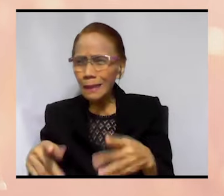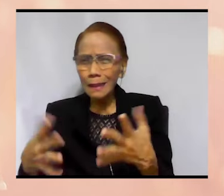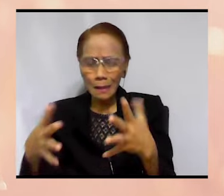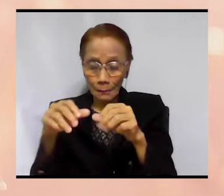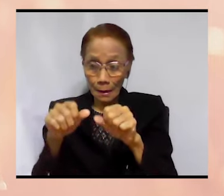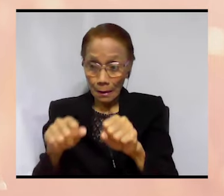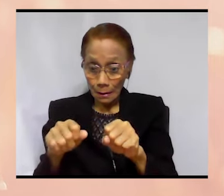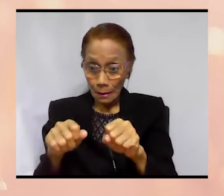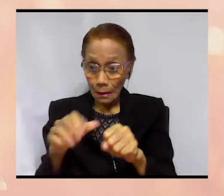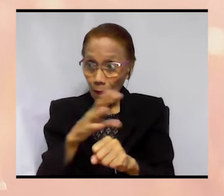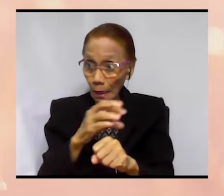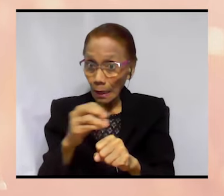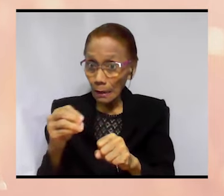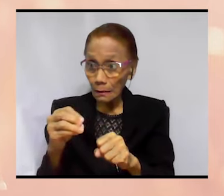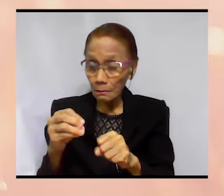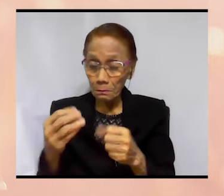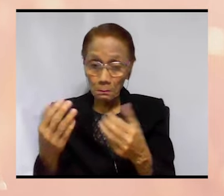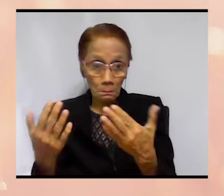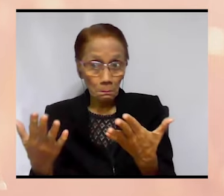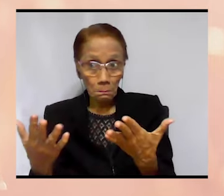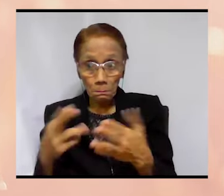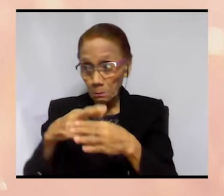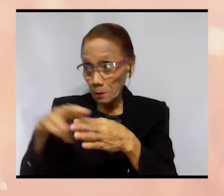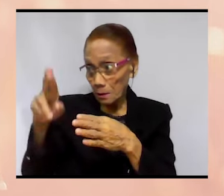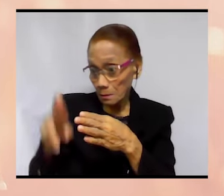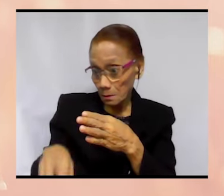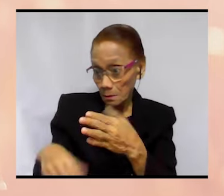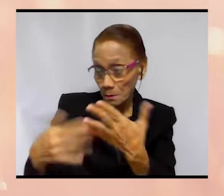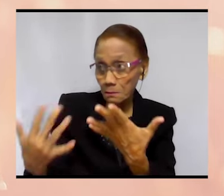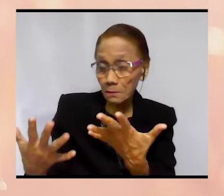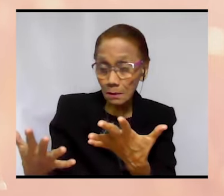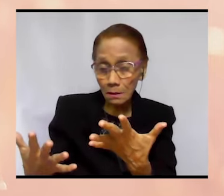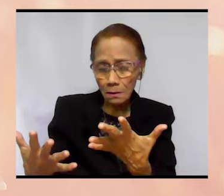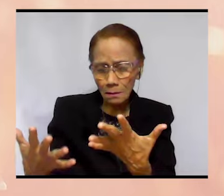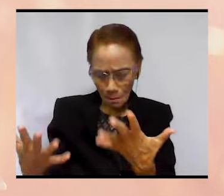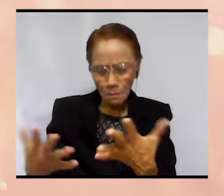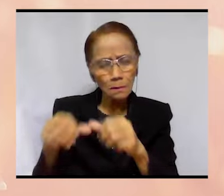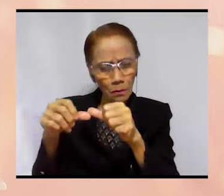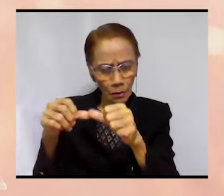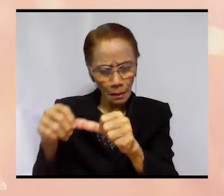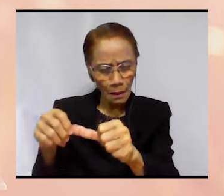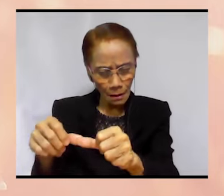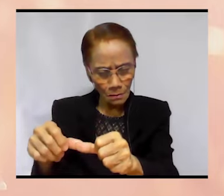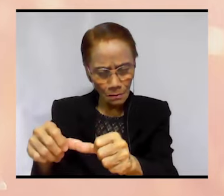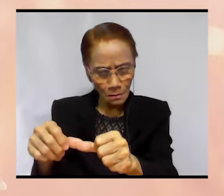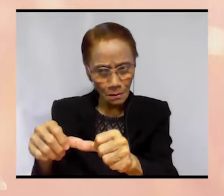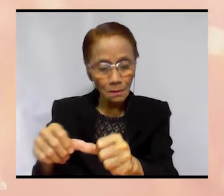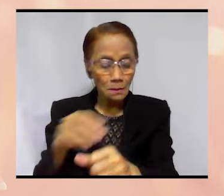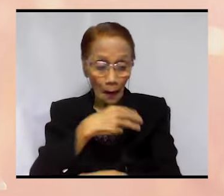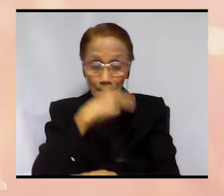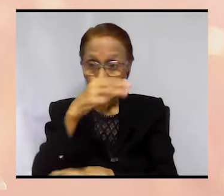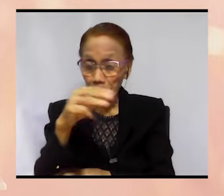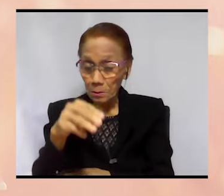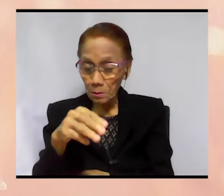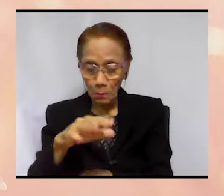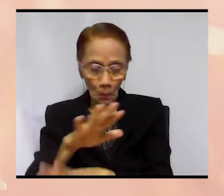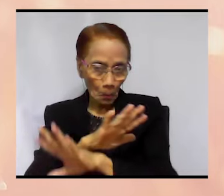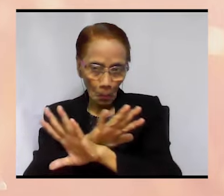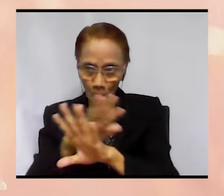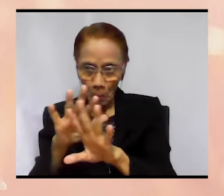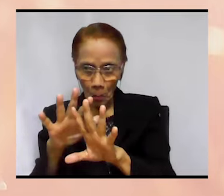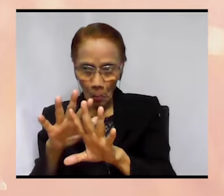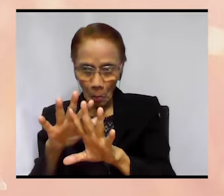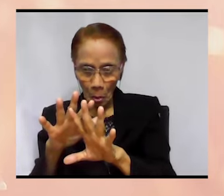also, the fruit is of this faith is he continues with this mission. He does not shrink from